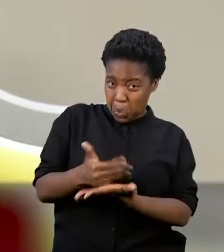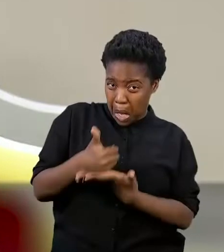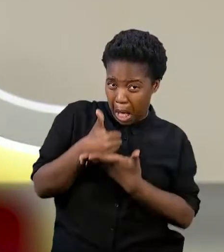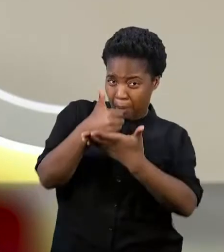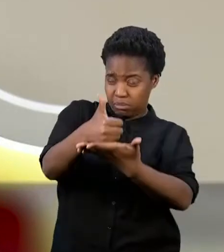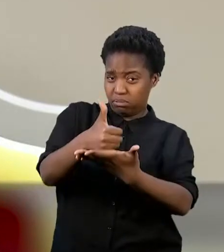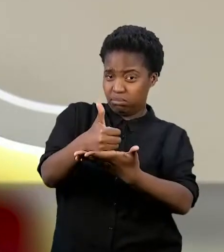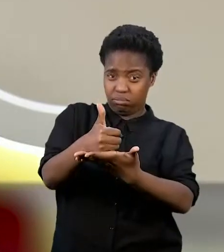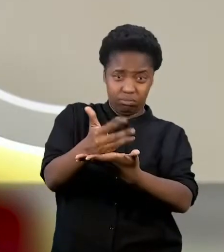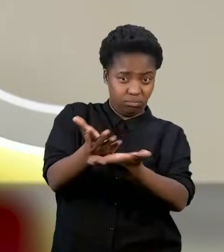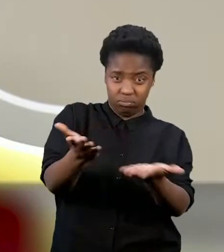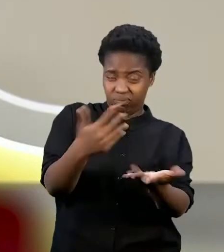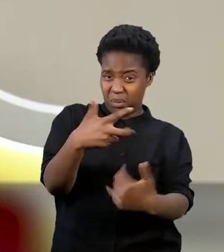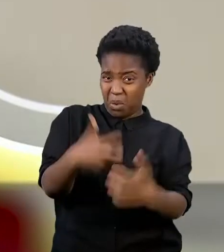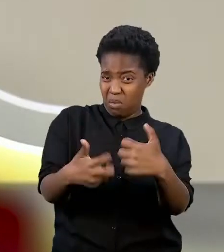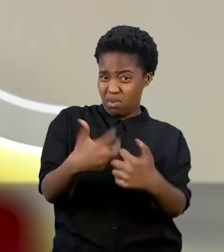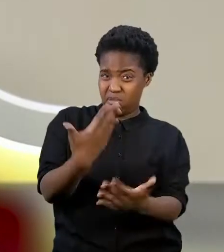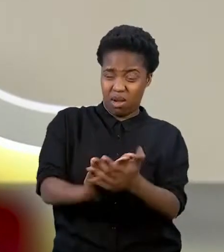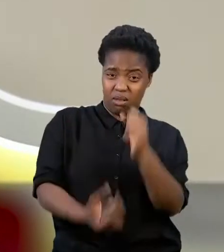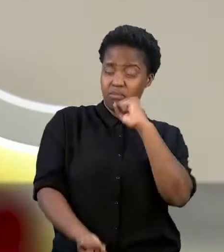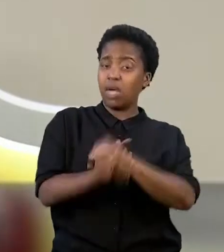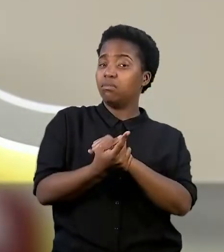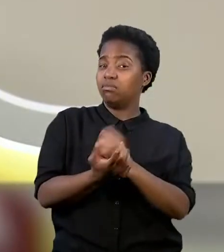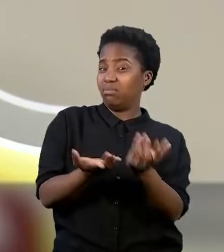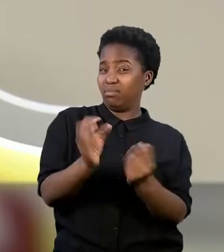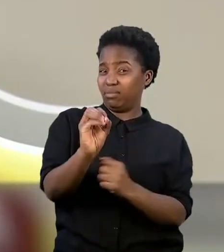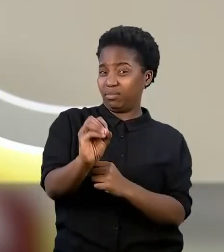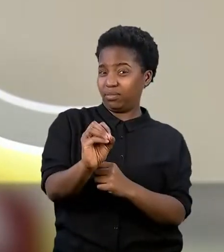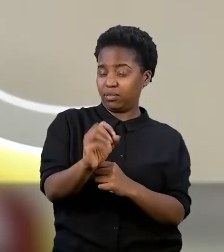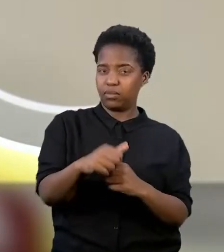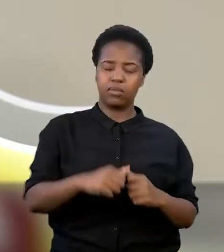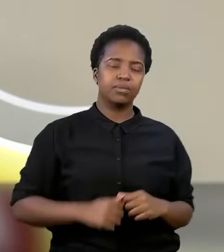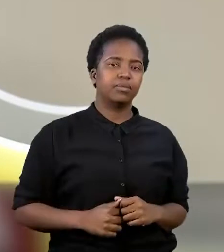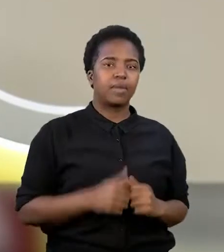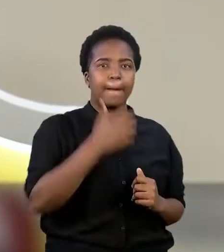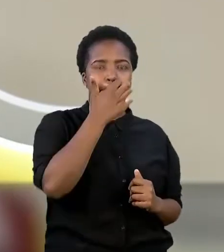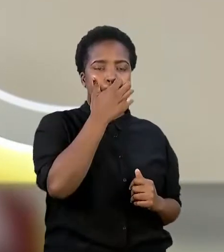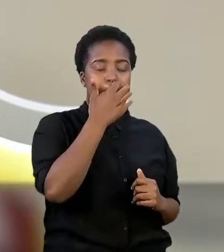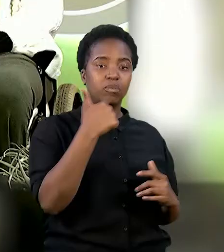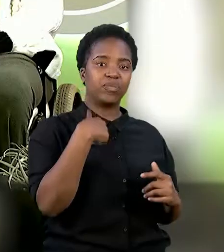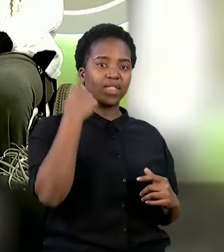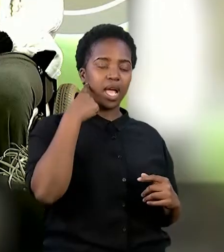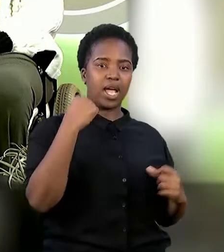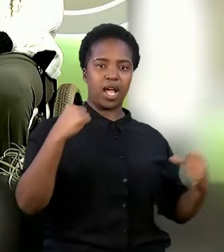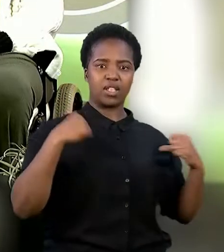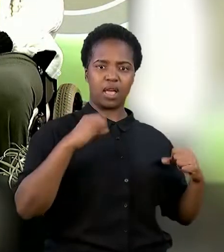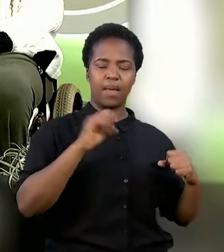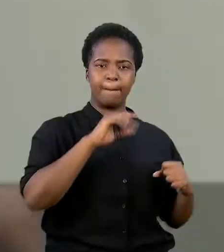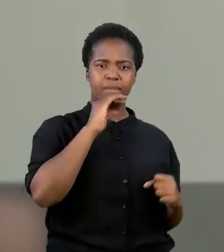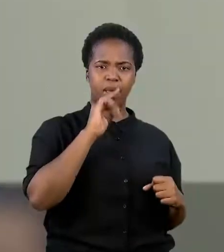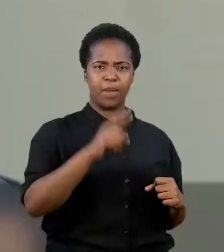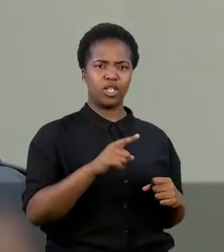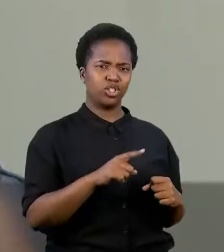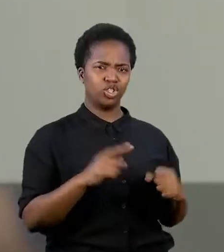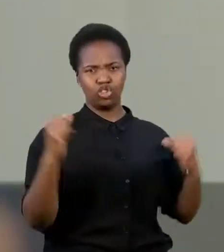to assist certain problems that a person may face or have? So people think exercise must